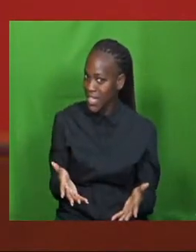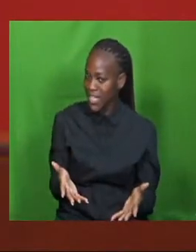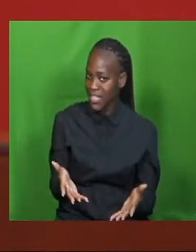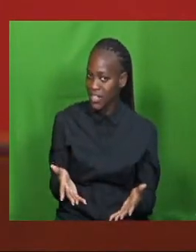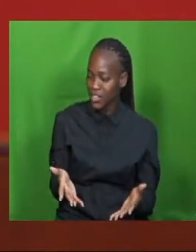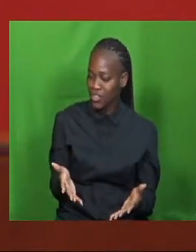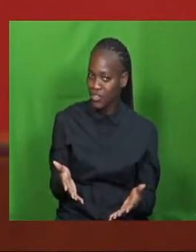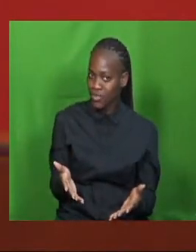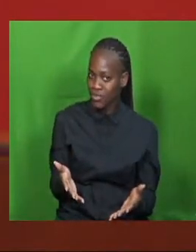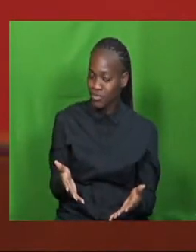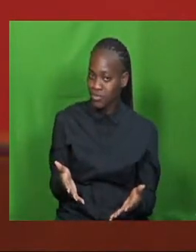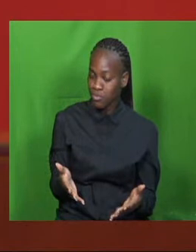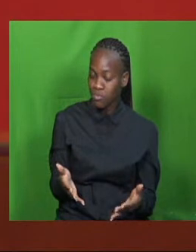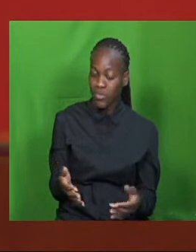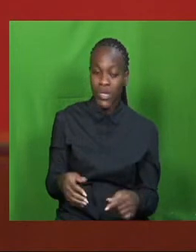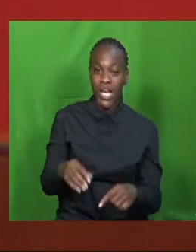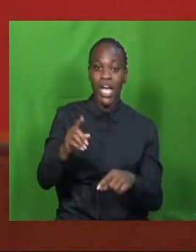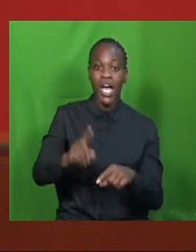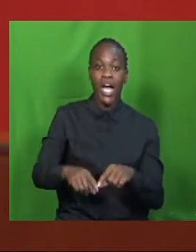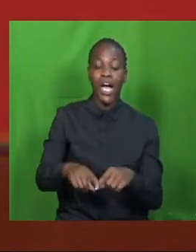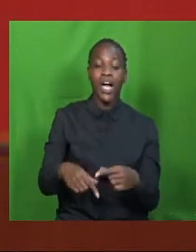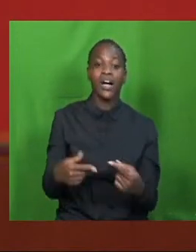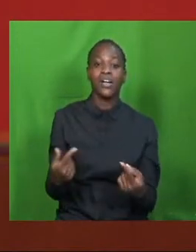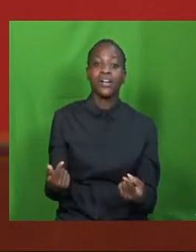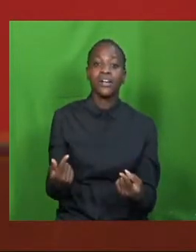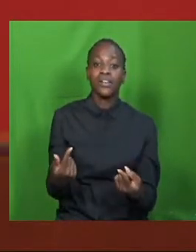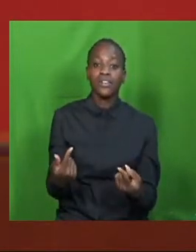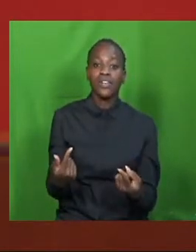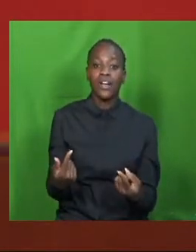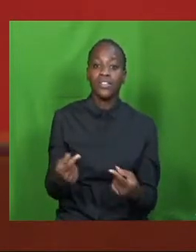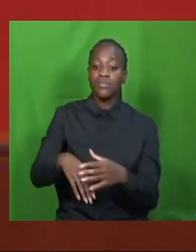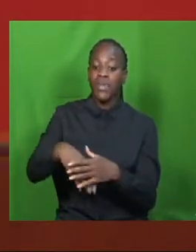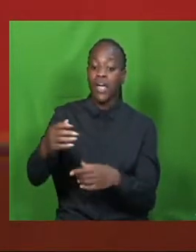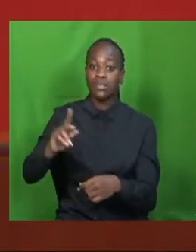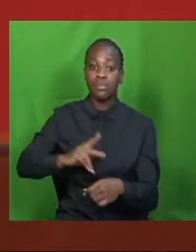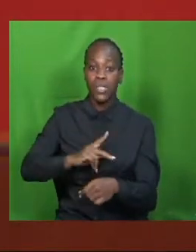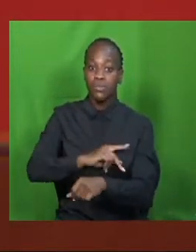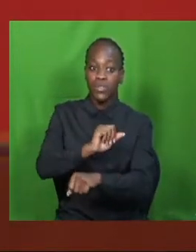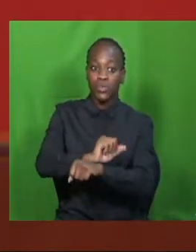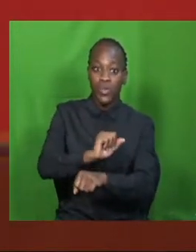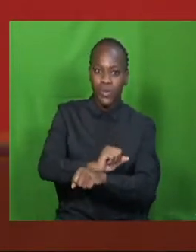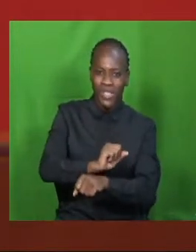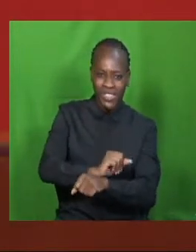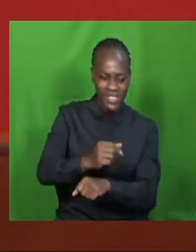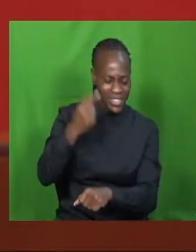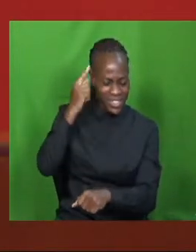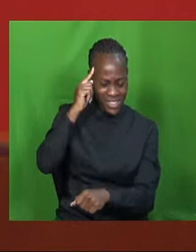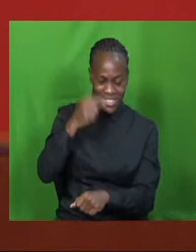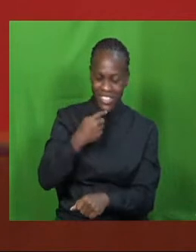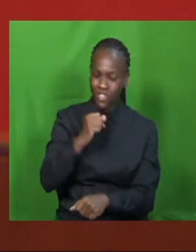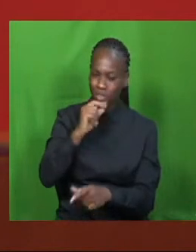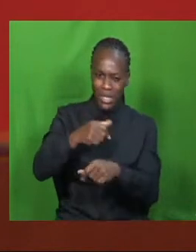meeting of the committee, that will reflect under that column. Yes, so